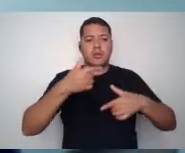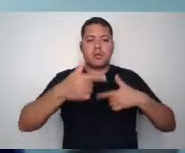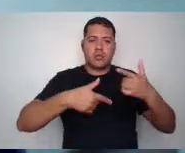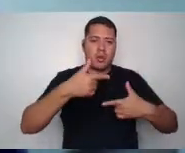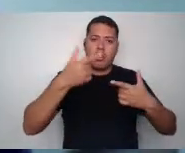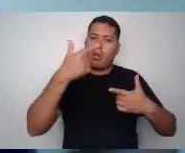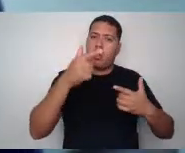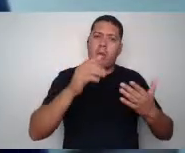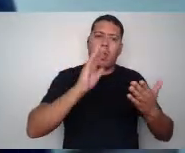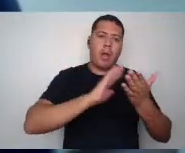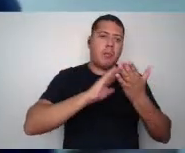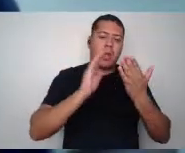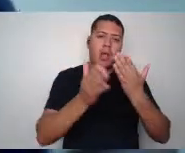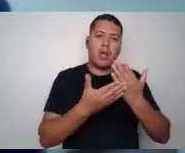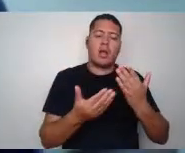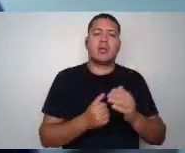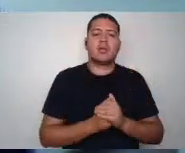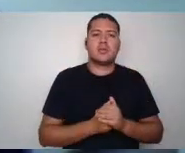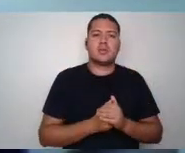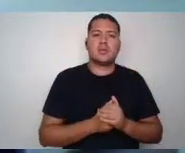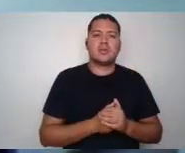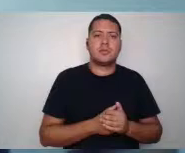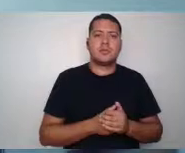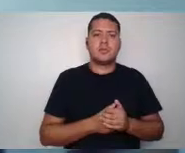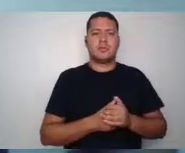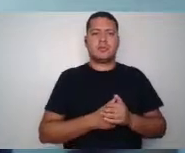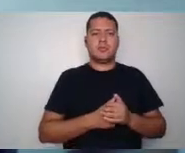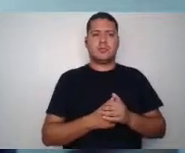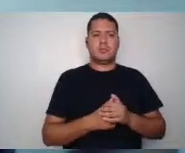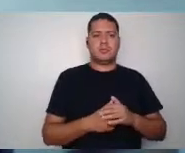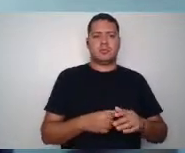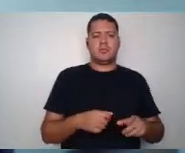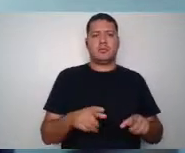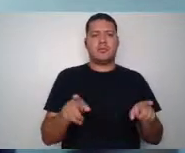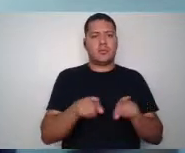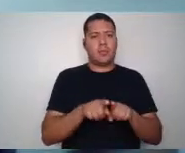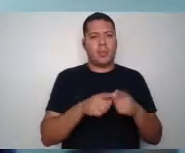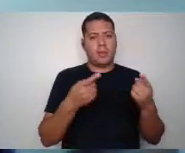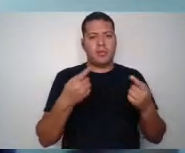able to access labor law without the threat